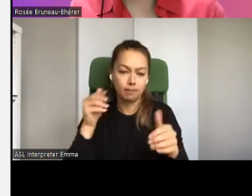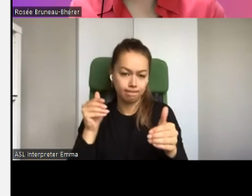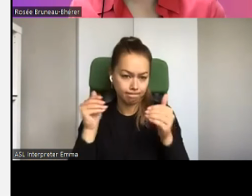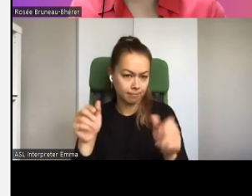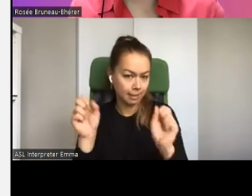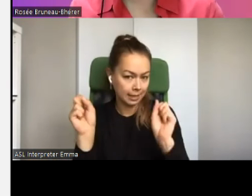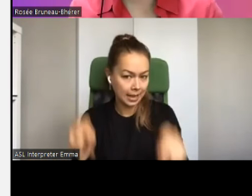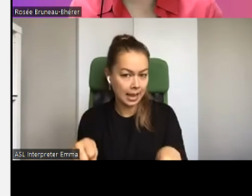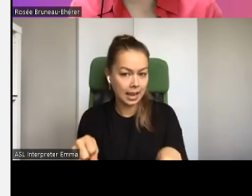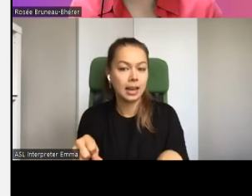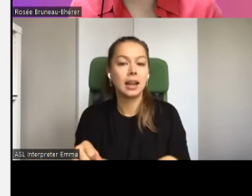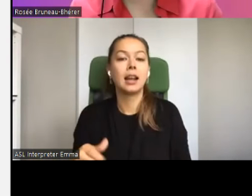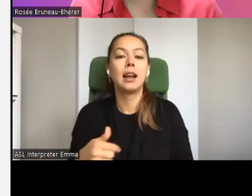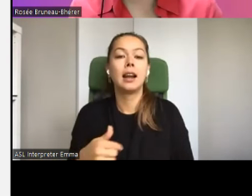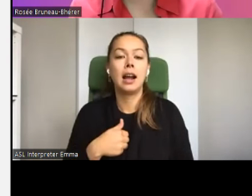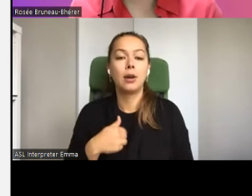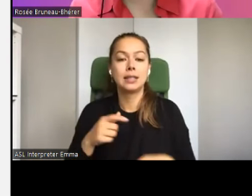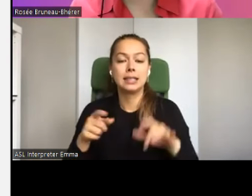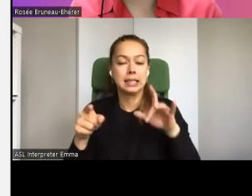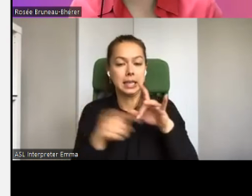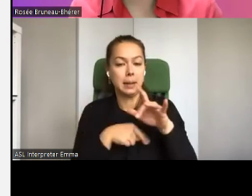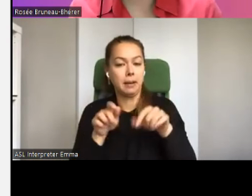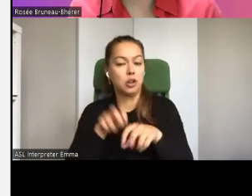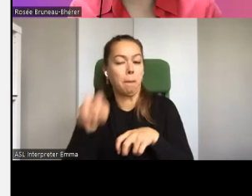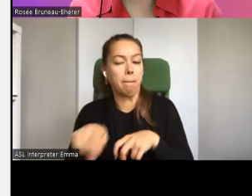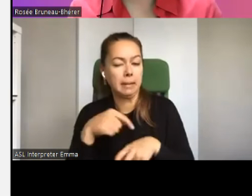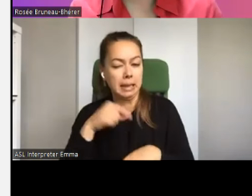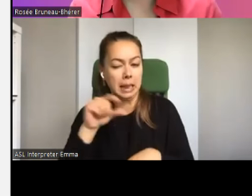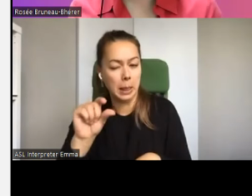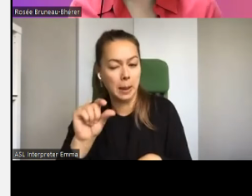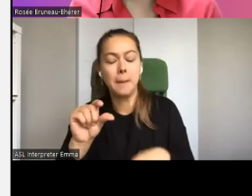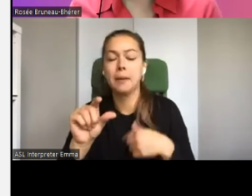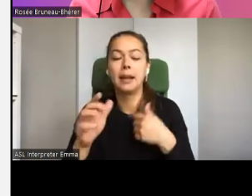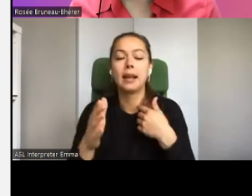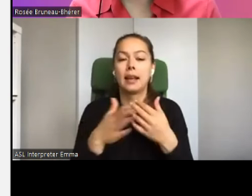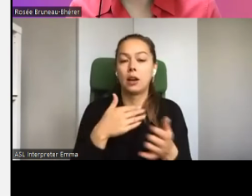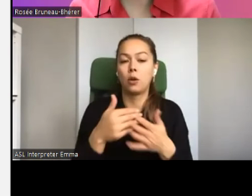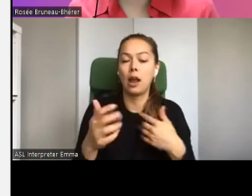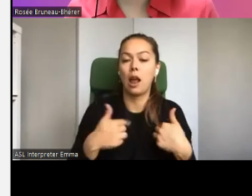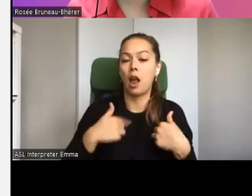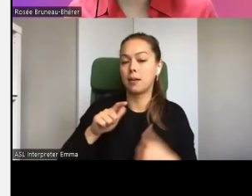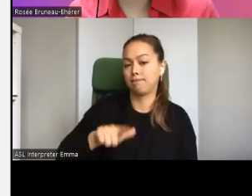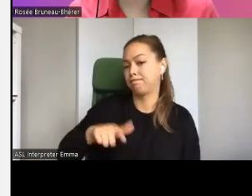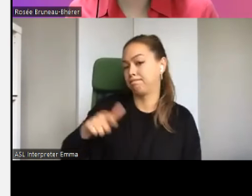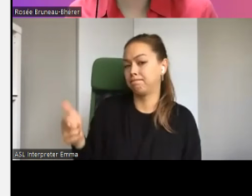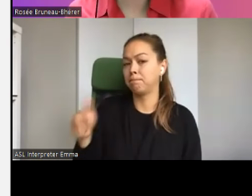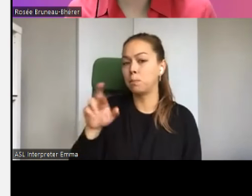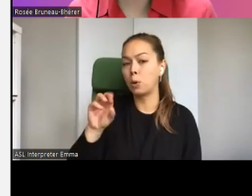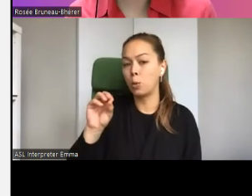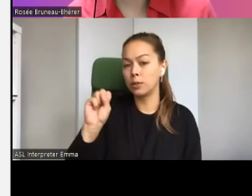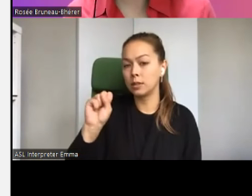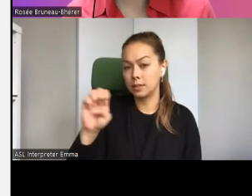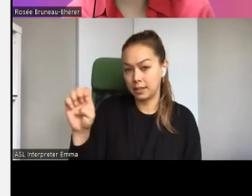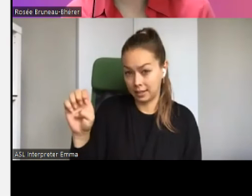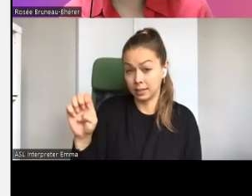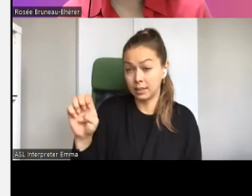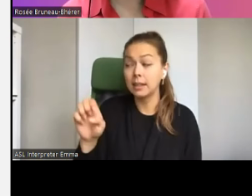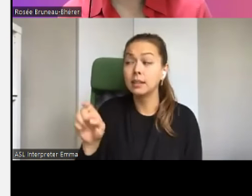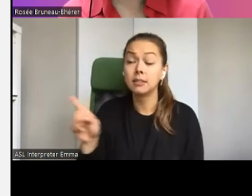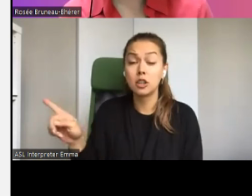I was a bit too fast. So now I'm going to give the floor to my colleague so she can give us